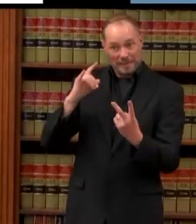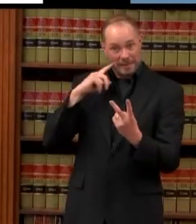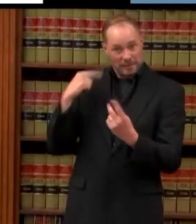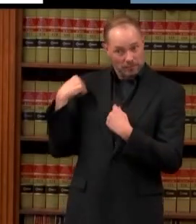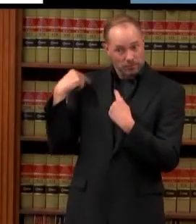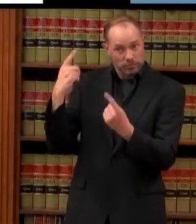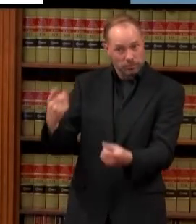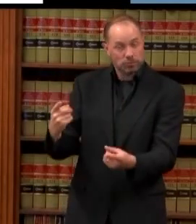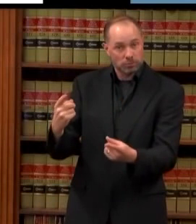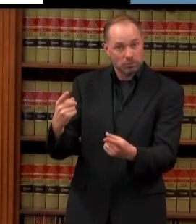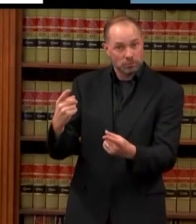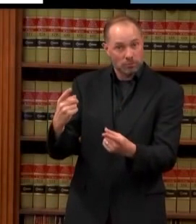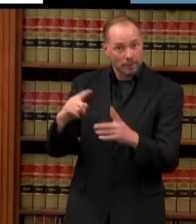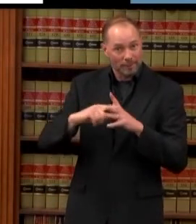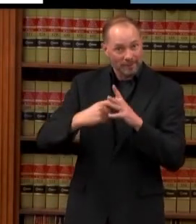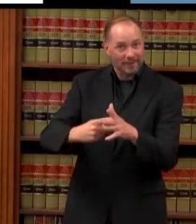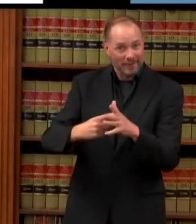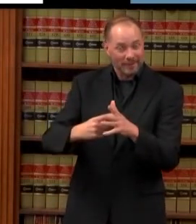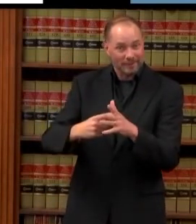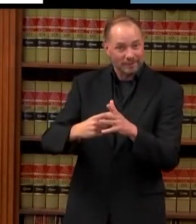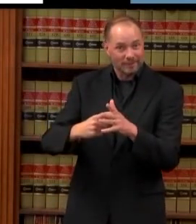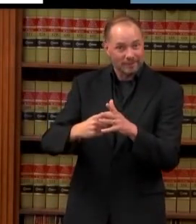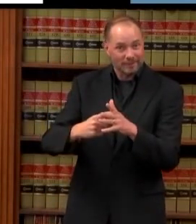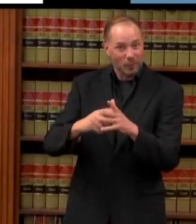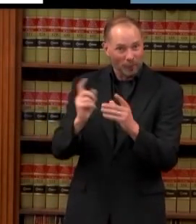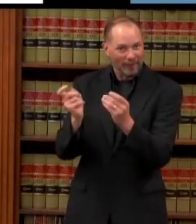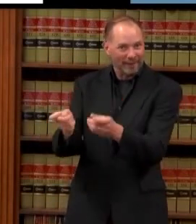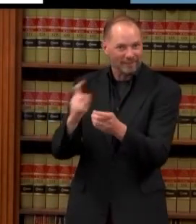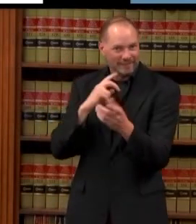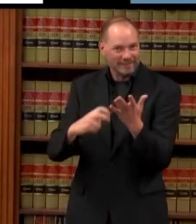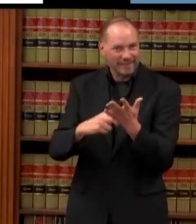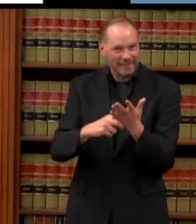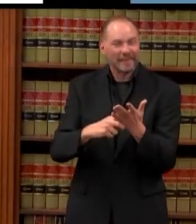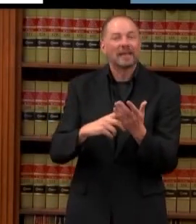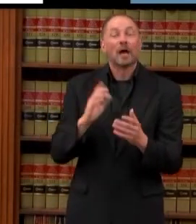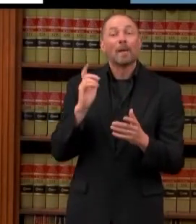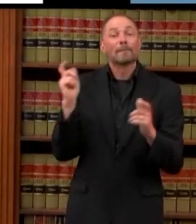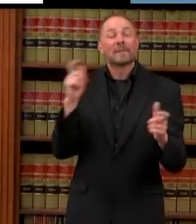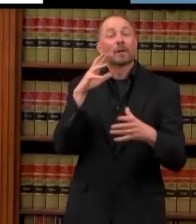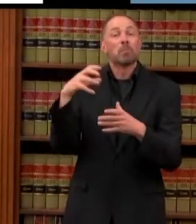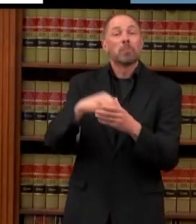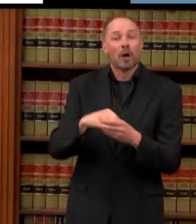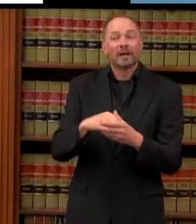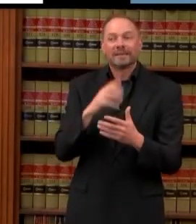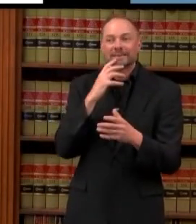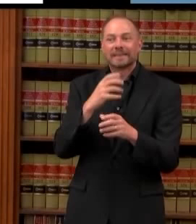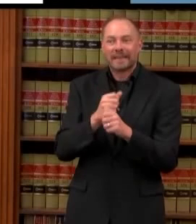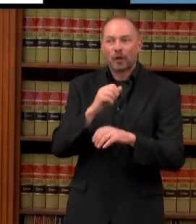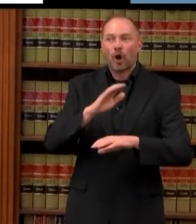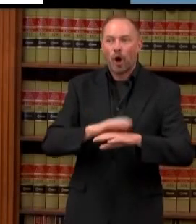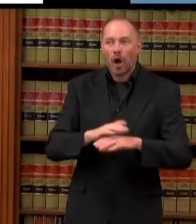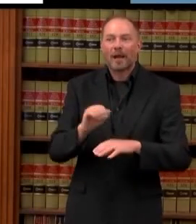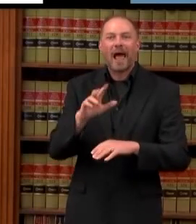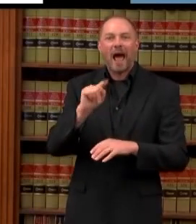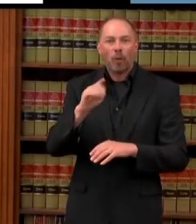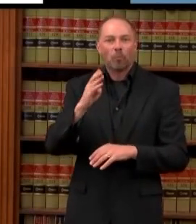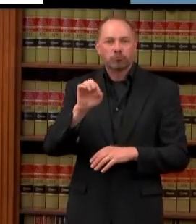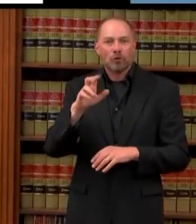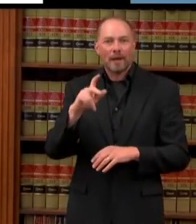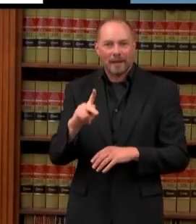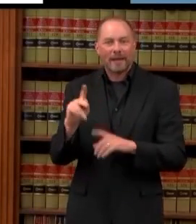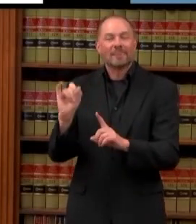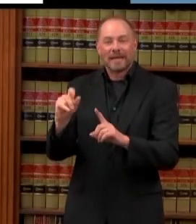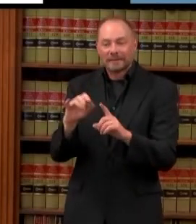resulted in an enforcement action. A big part of our effort is to get on outbreaks as soon as they're reported to us. That's clusters